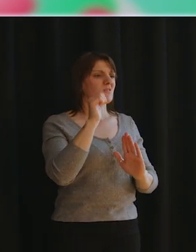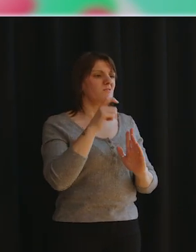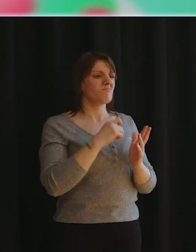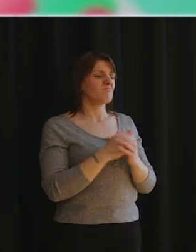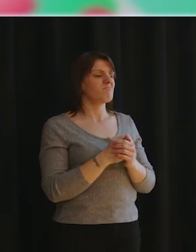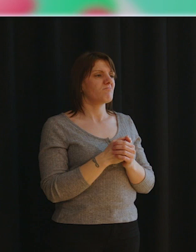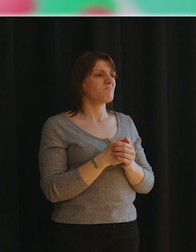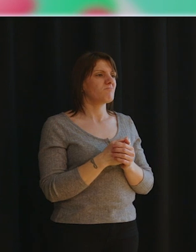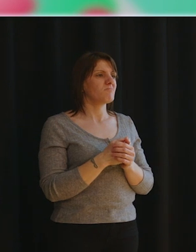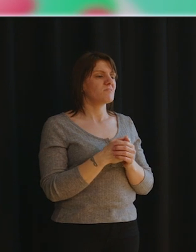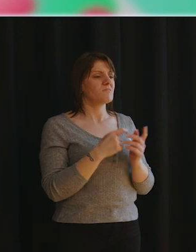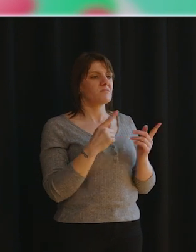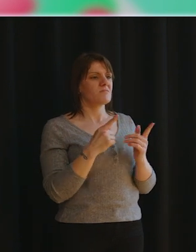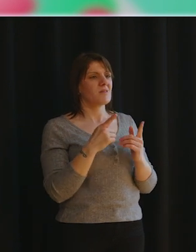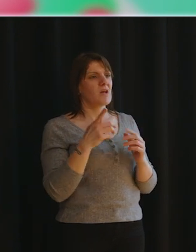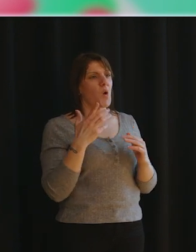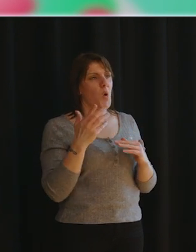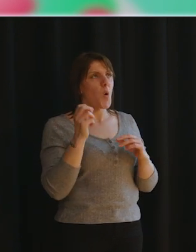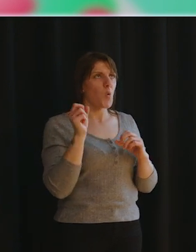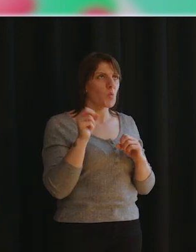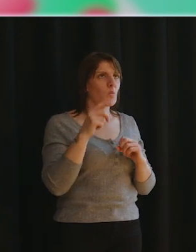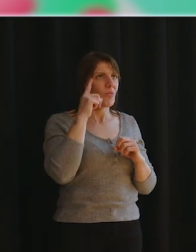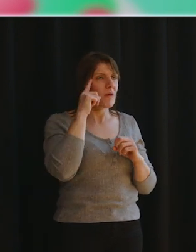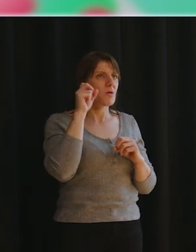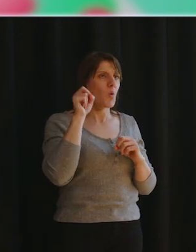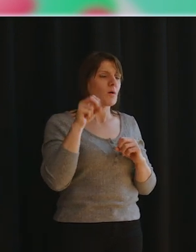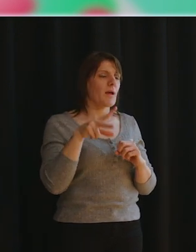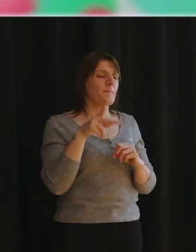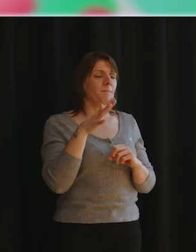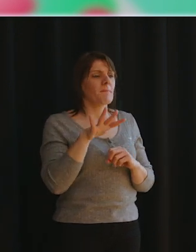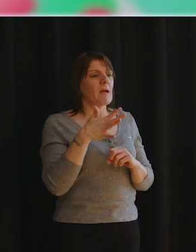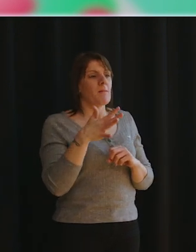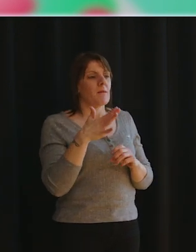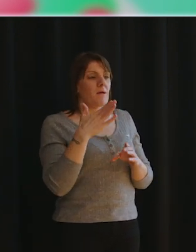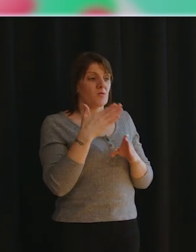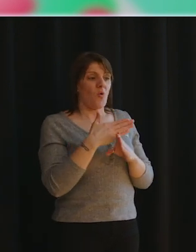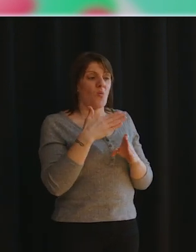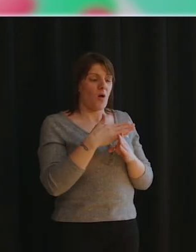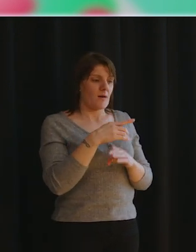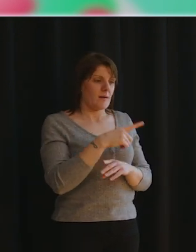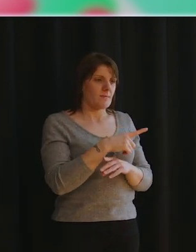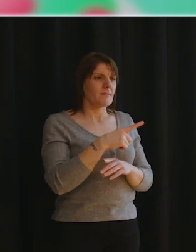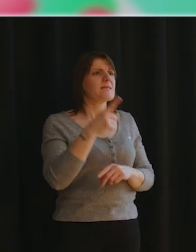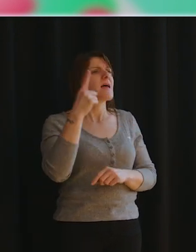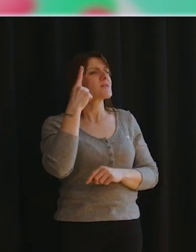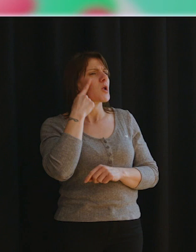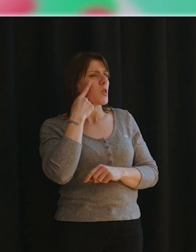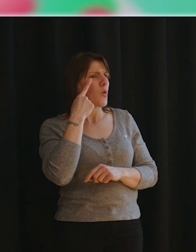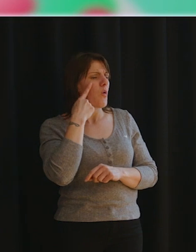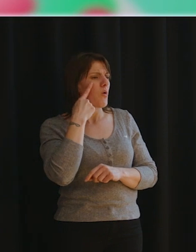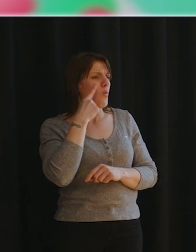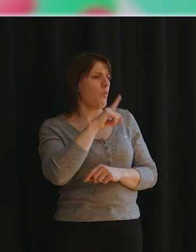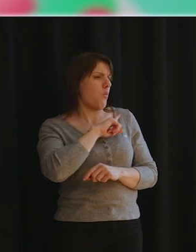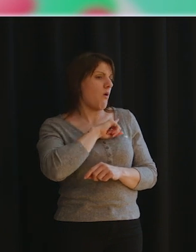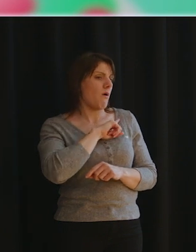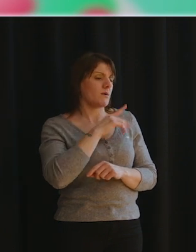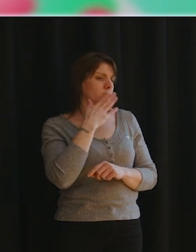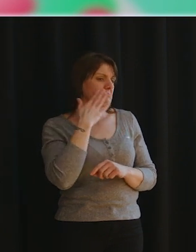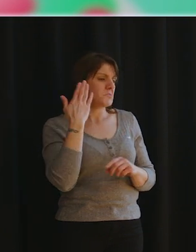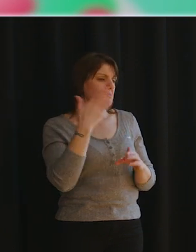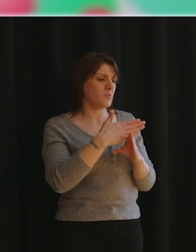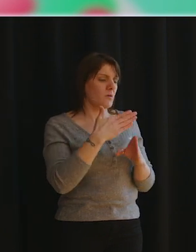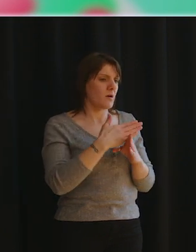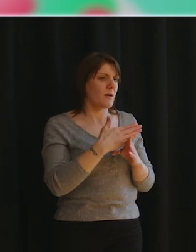okay, this might not be working, let's look at why it's not working, let's consider how we're going to change